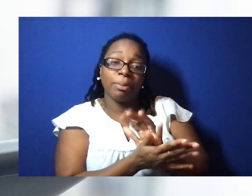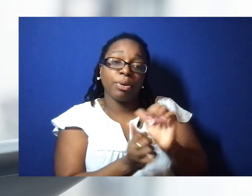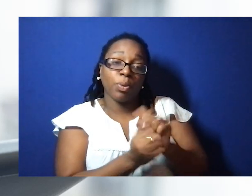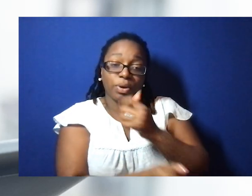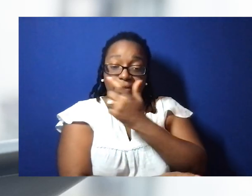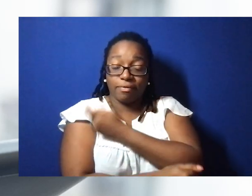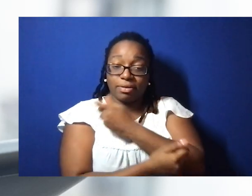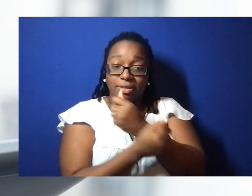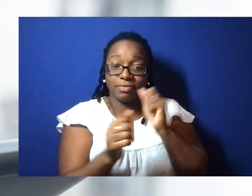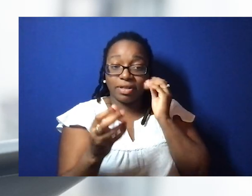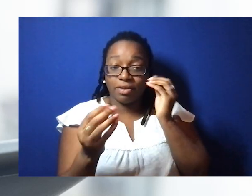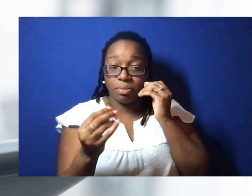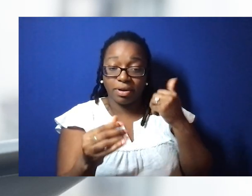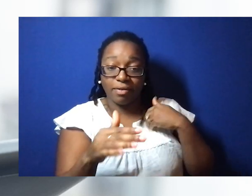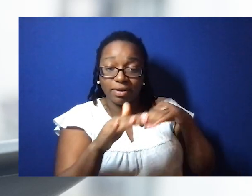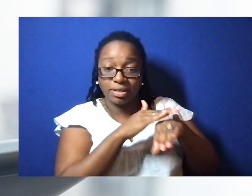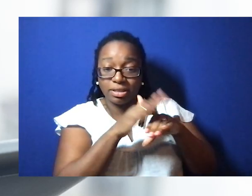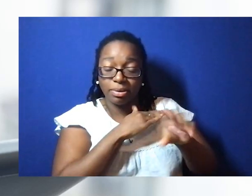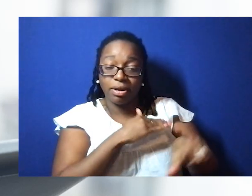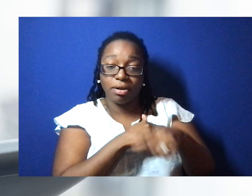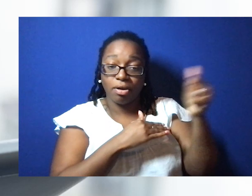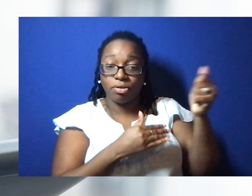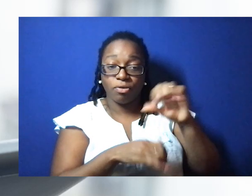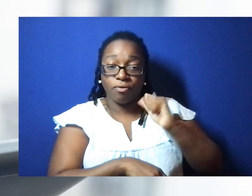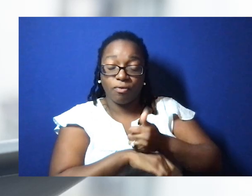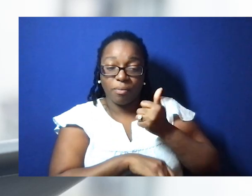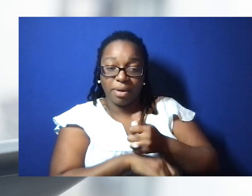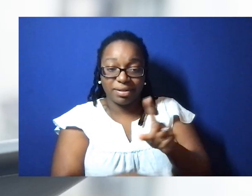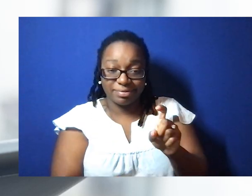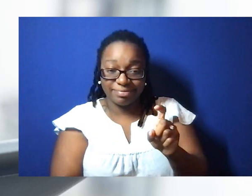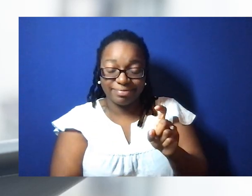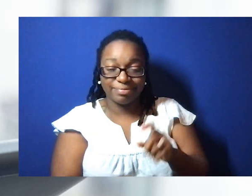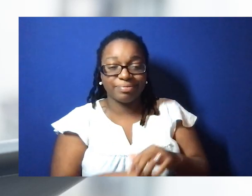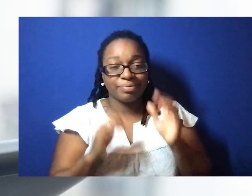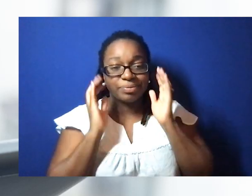vaccine safety information provided in accessible and alternative formats?